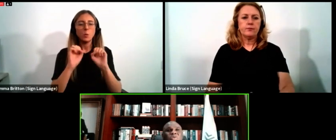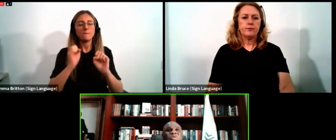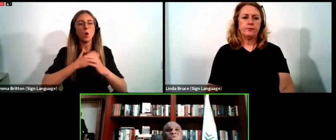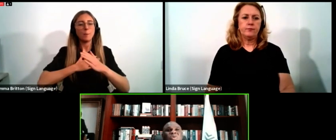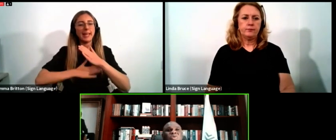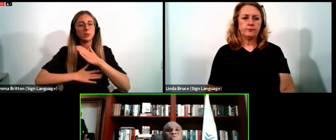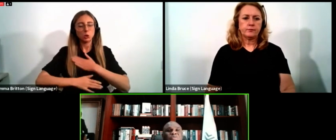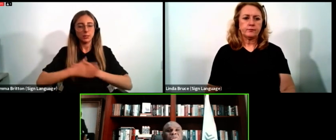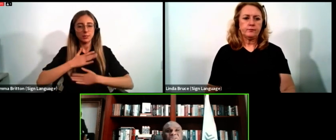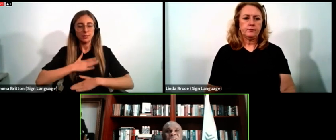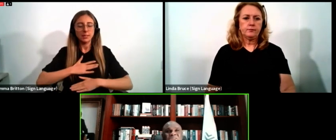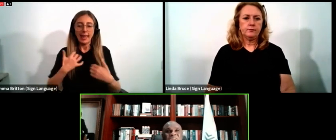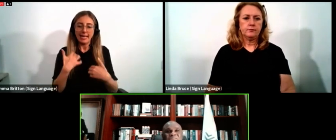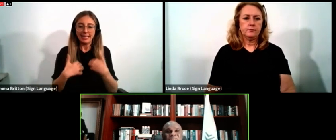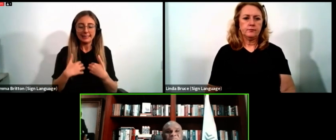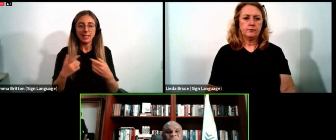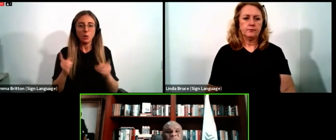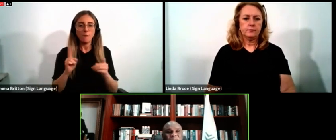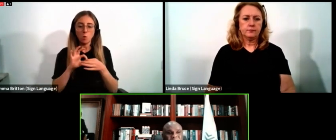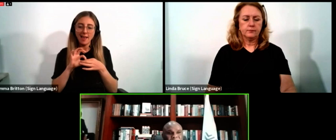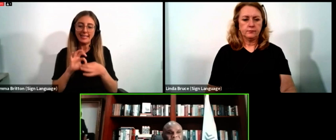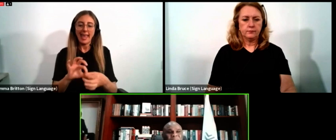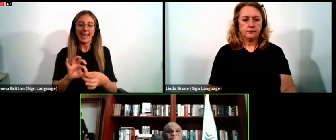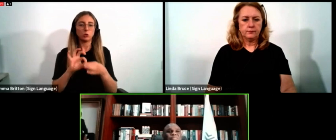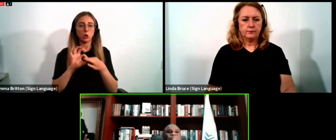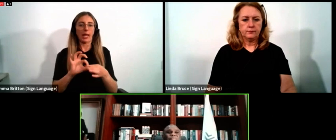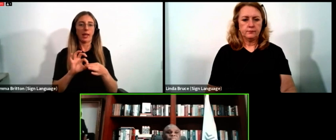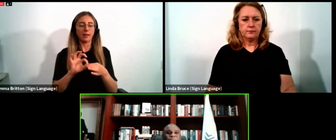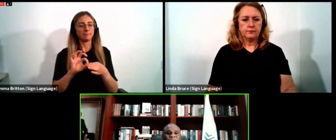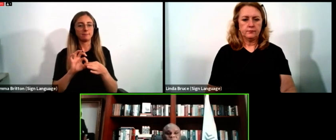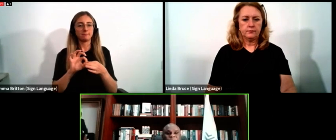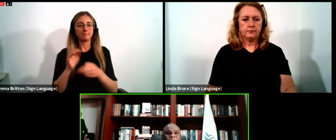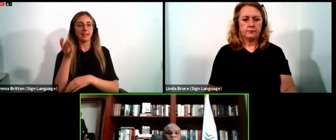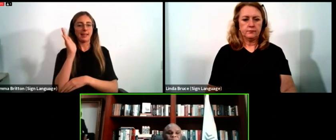look forward to a very engaging session.